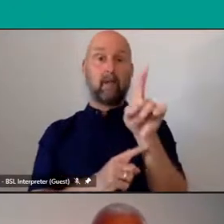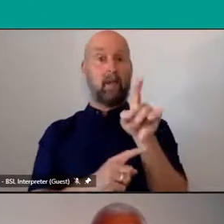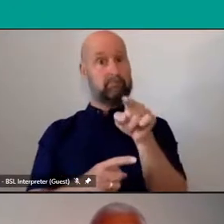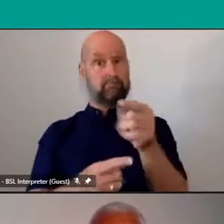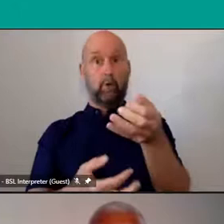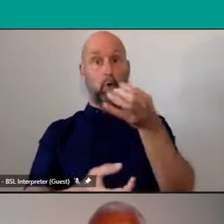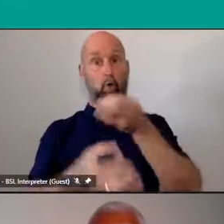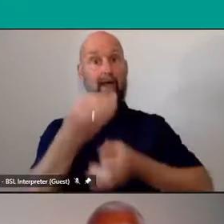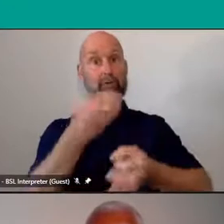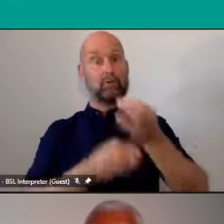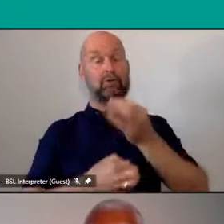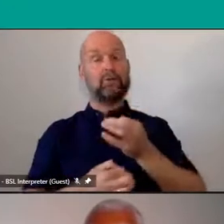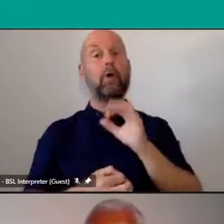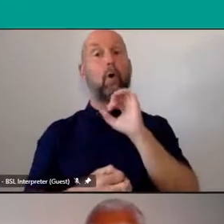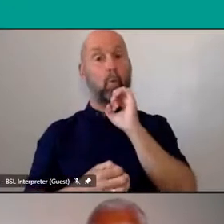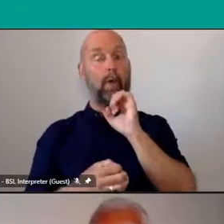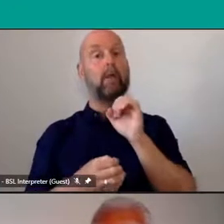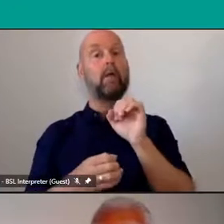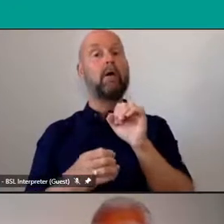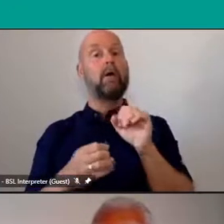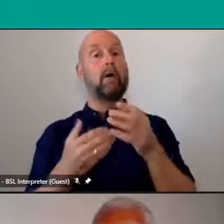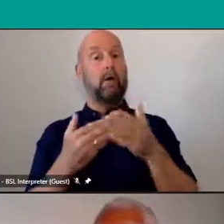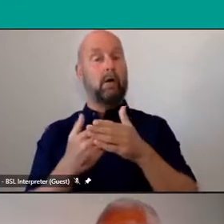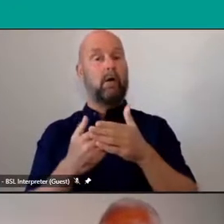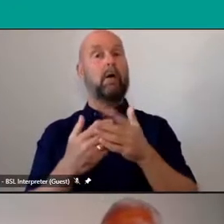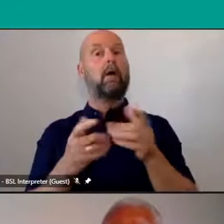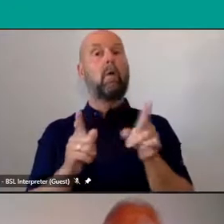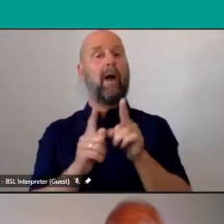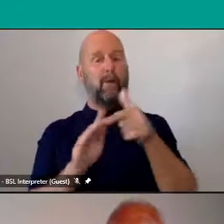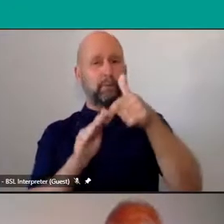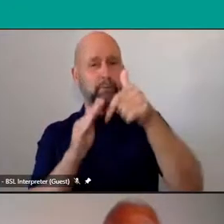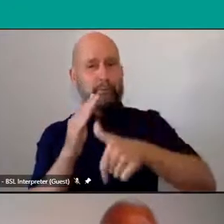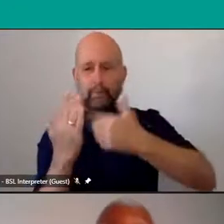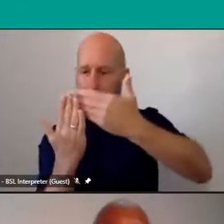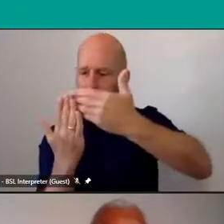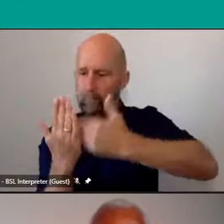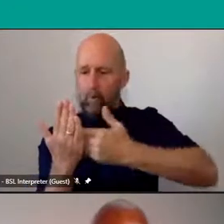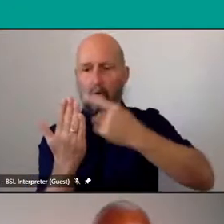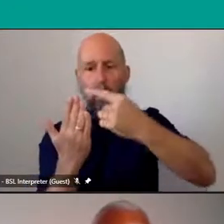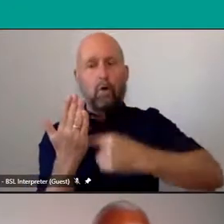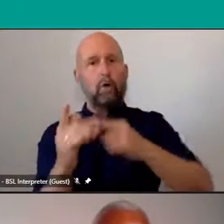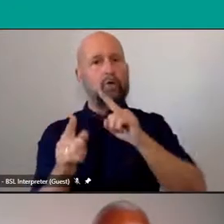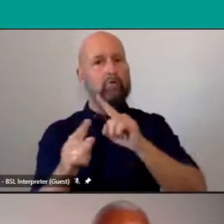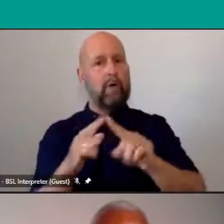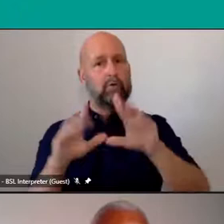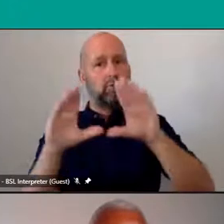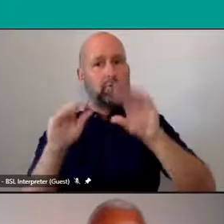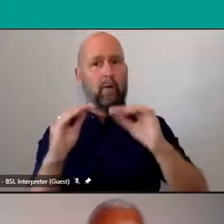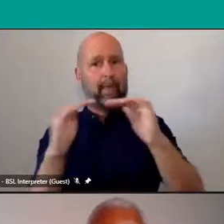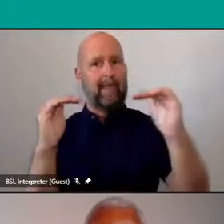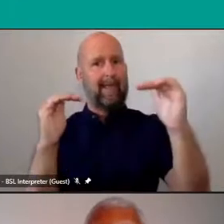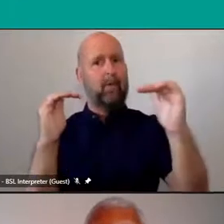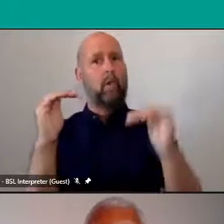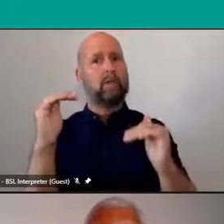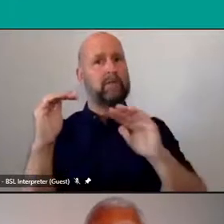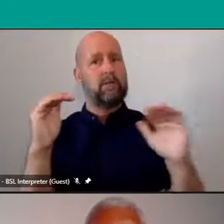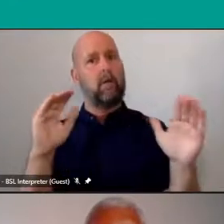we will be doing some very, very close, deep work to tackle our inequalities across